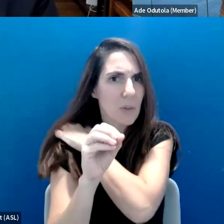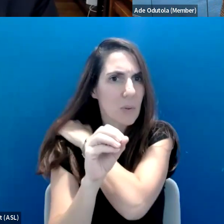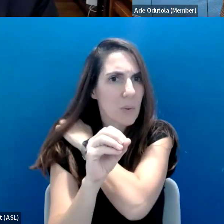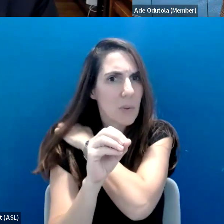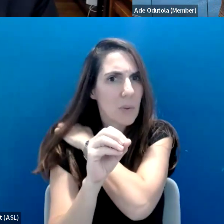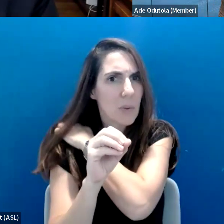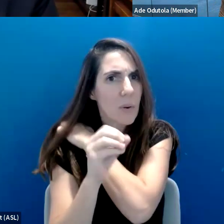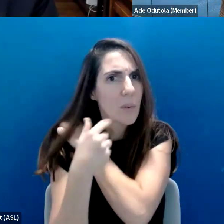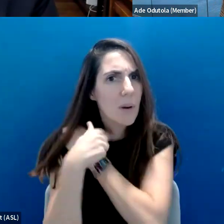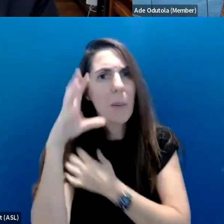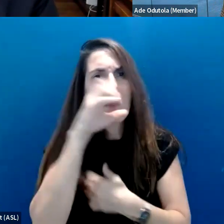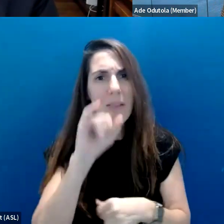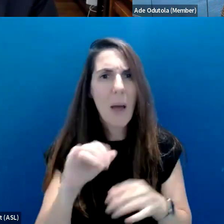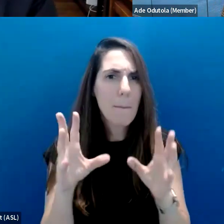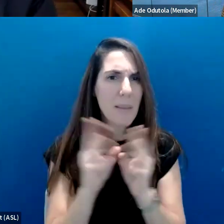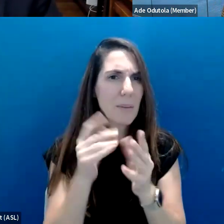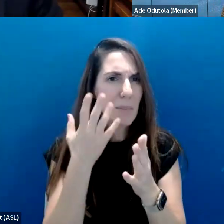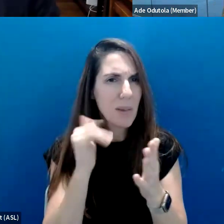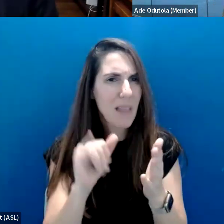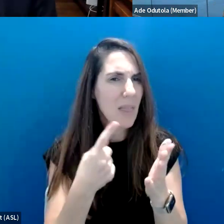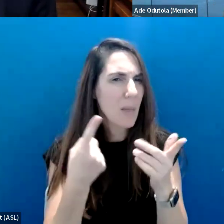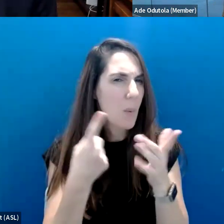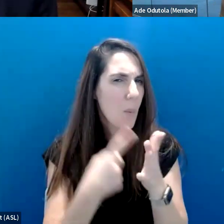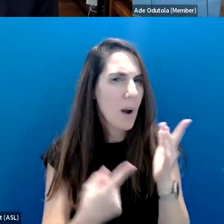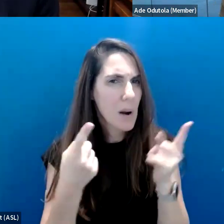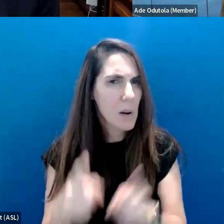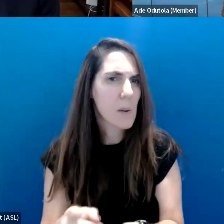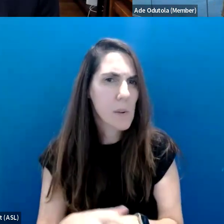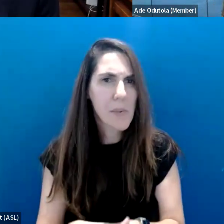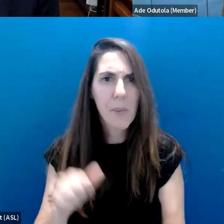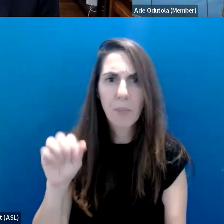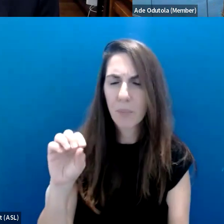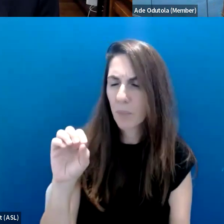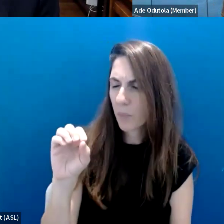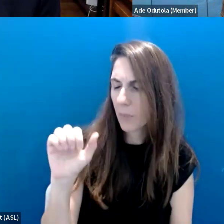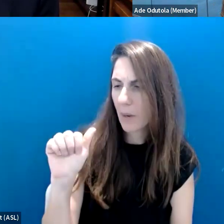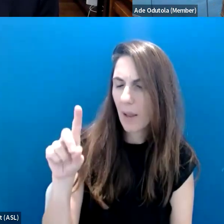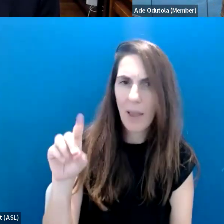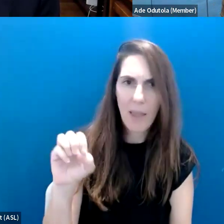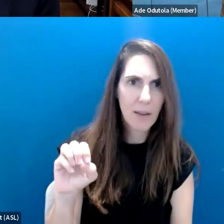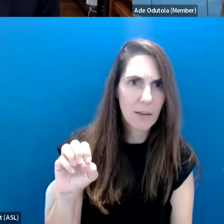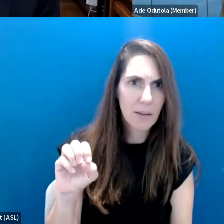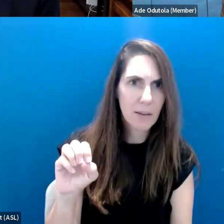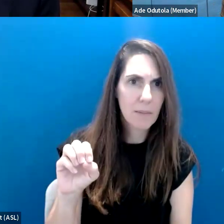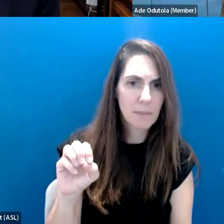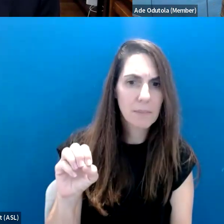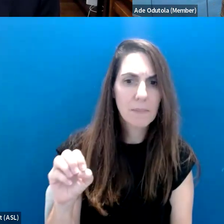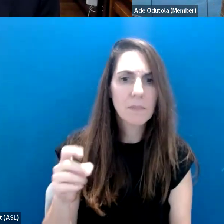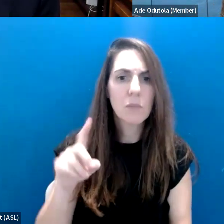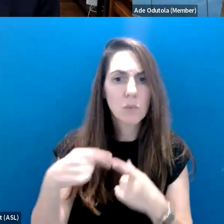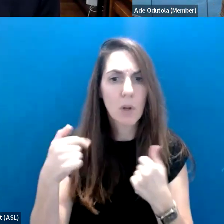think I missed some meetings because that was what happened. So okay. Just so Ade, what I'm hearing from you, for when we do invitations for